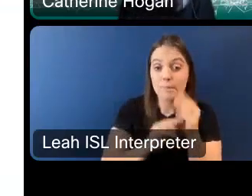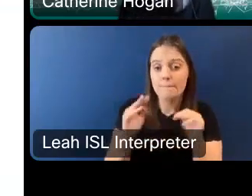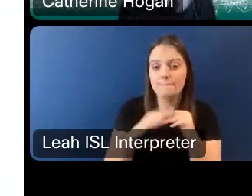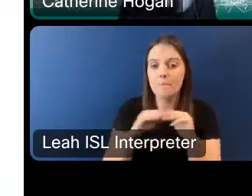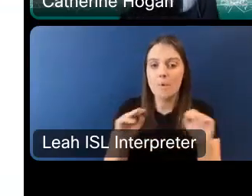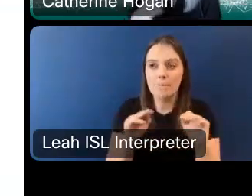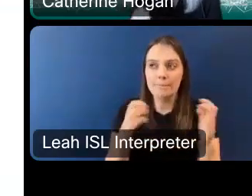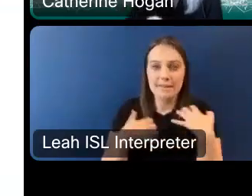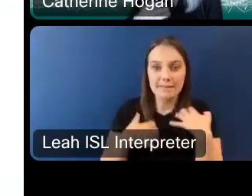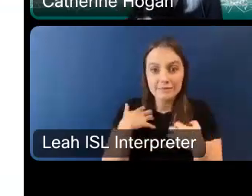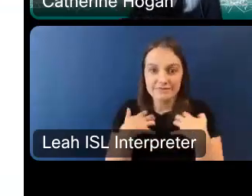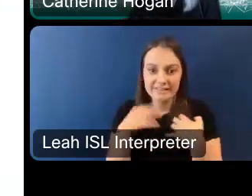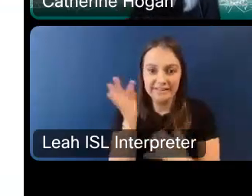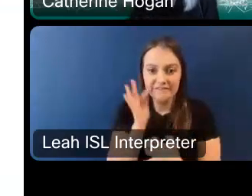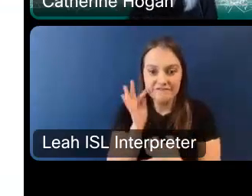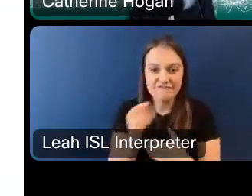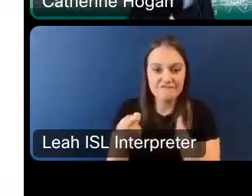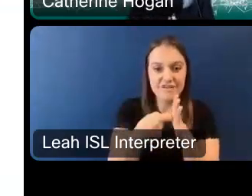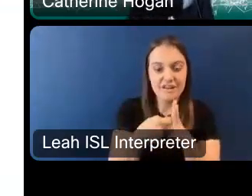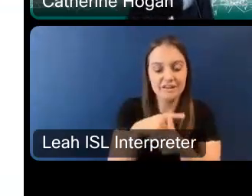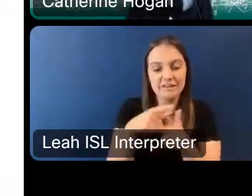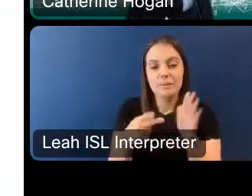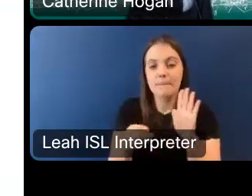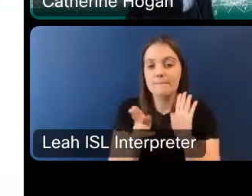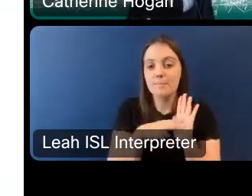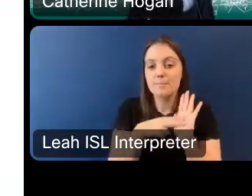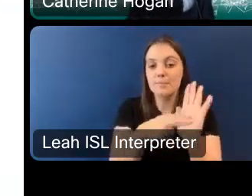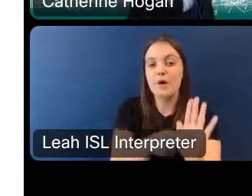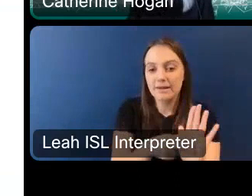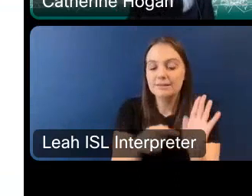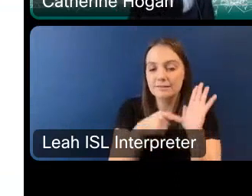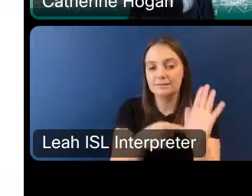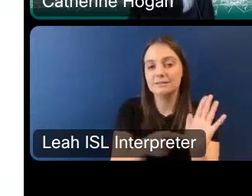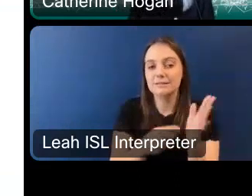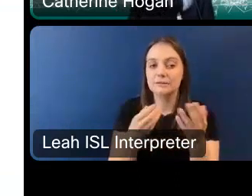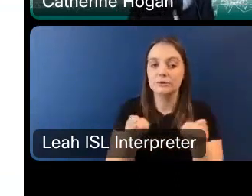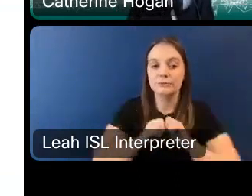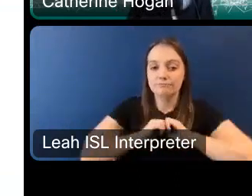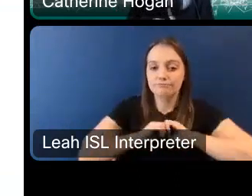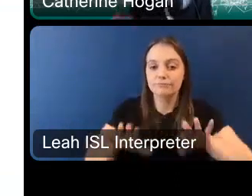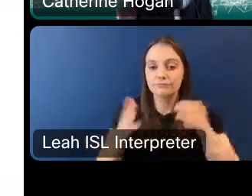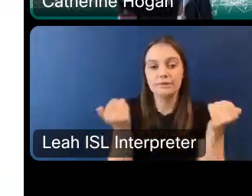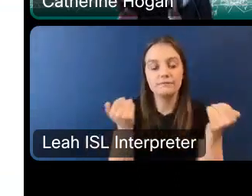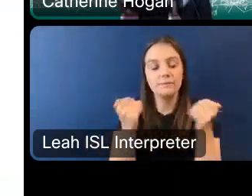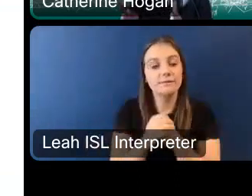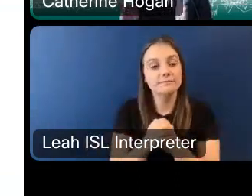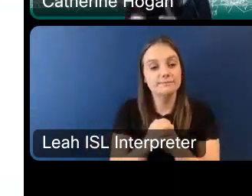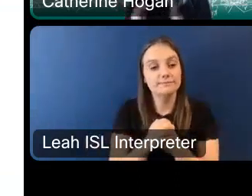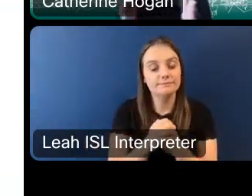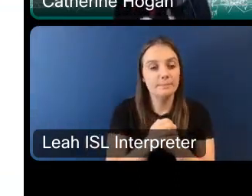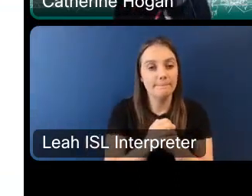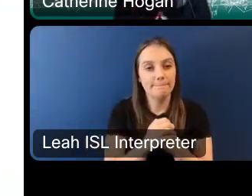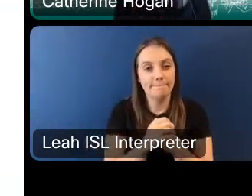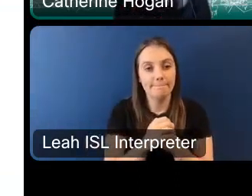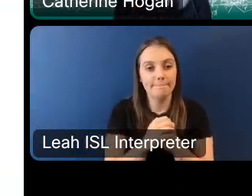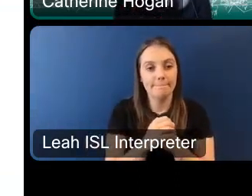bit fun, and kind of to use that branding to work to get that information out there. And again, when you're coming